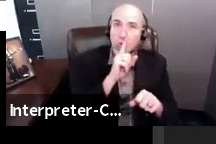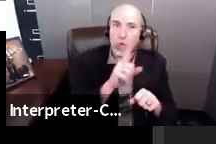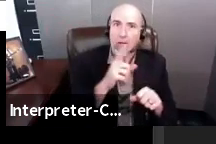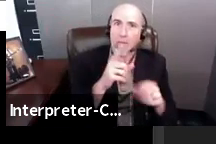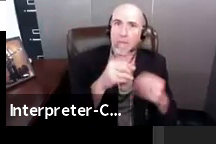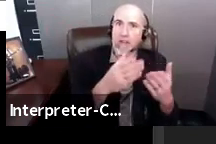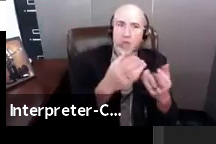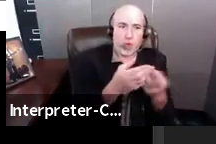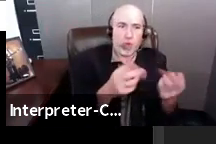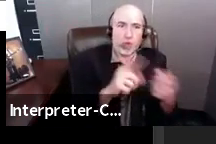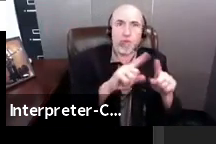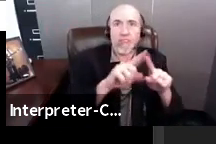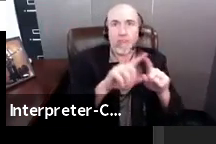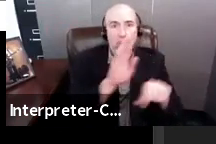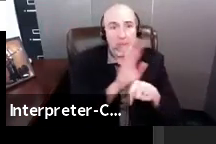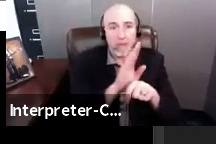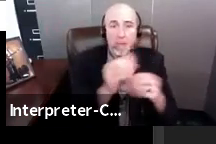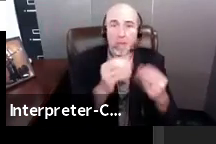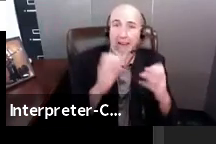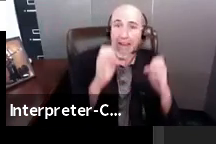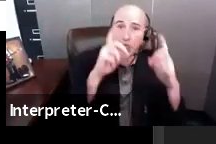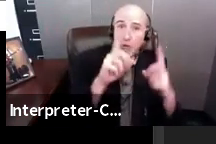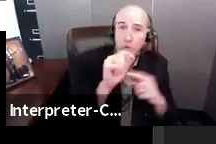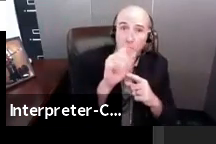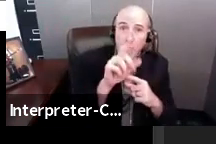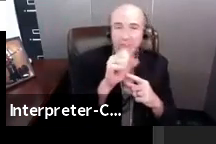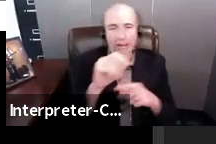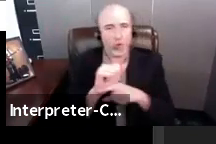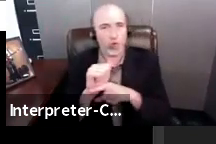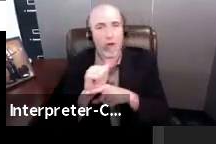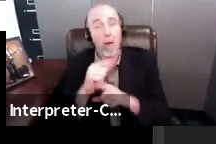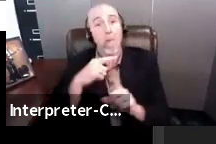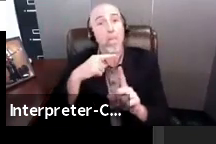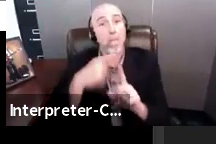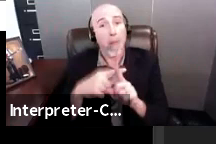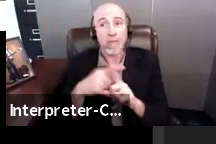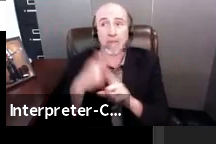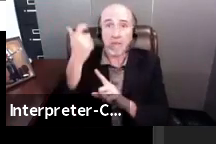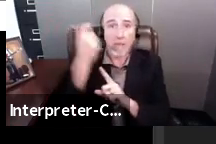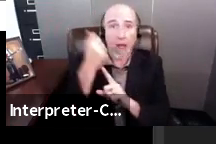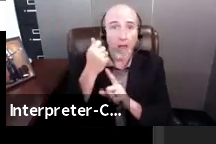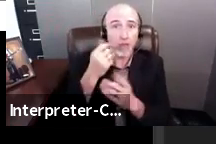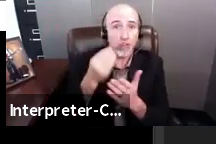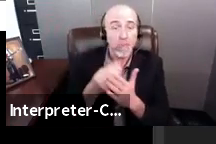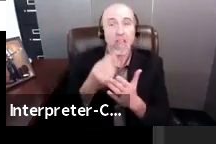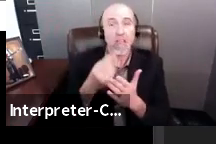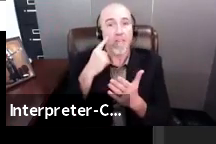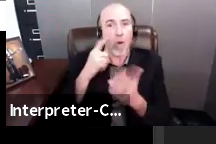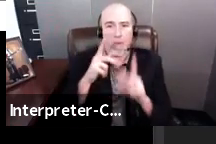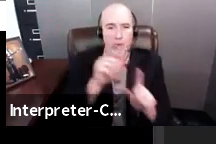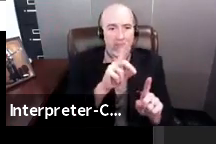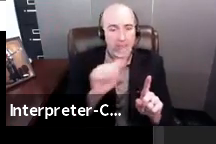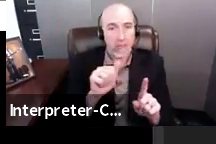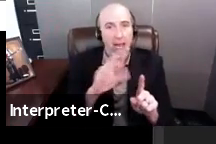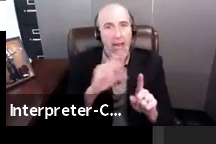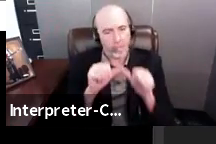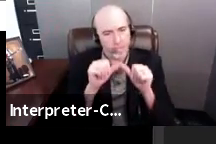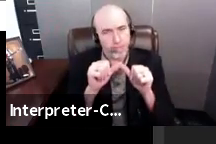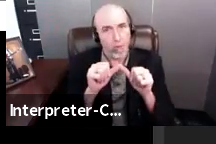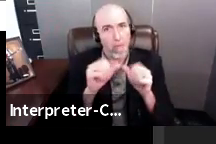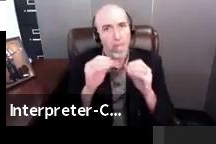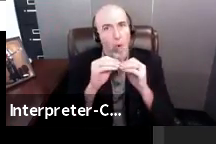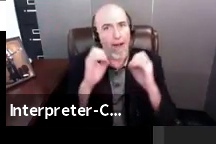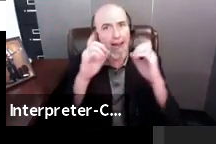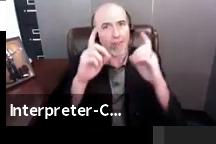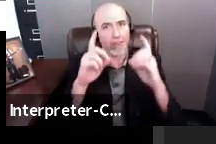resource to businesses, providing education tools and training, as well as scholarships to people with disabilities who are pursuing further education.